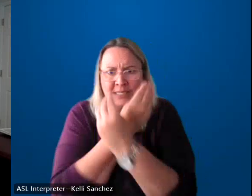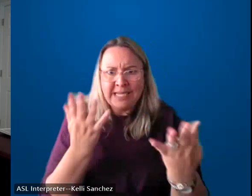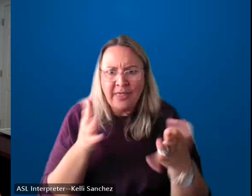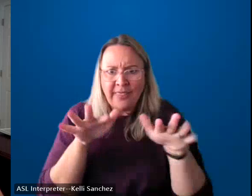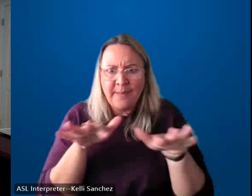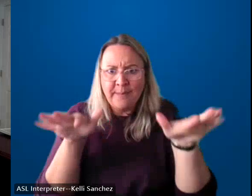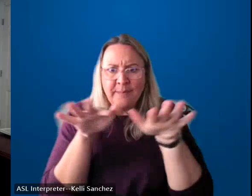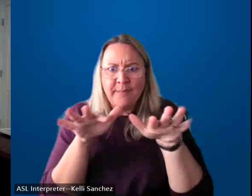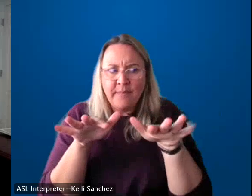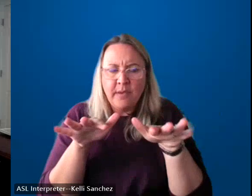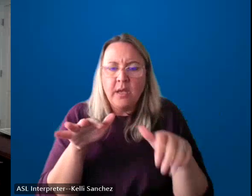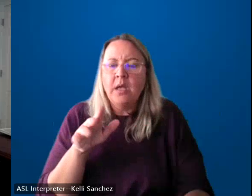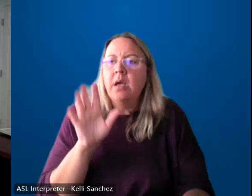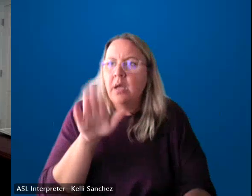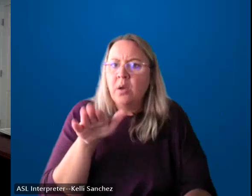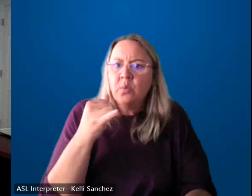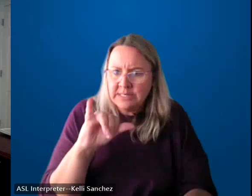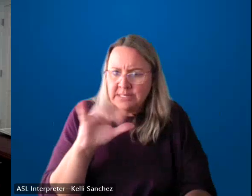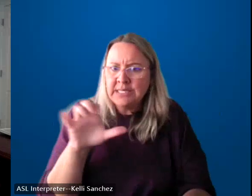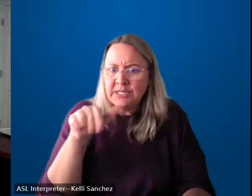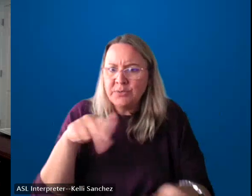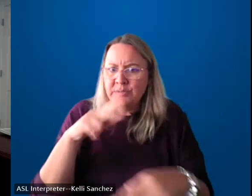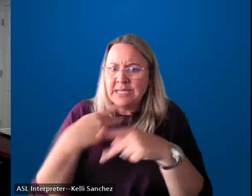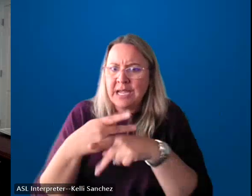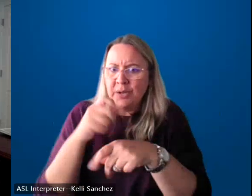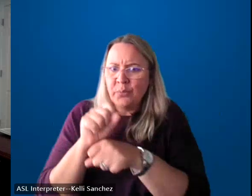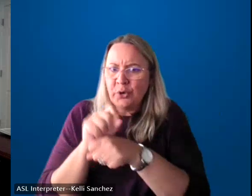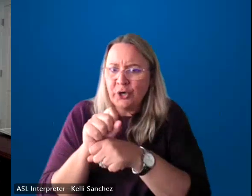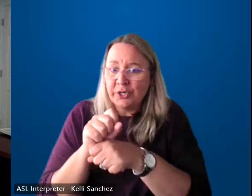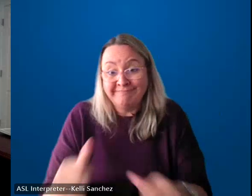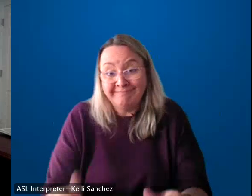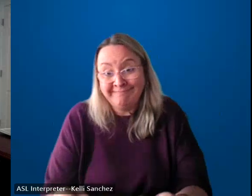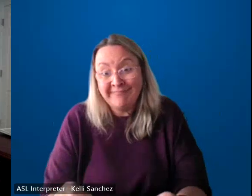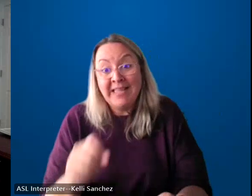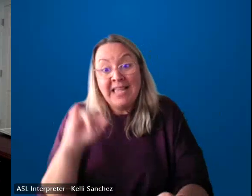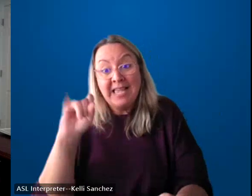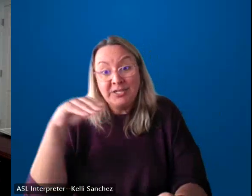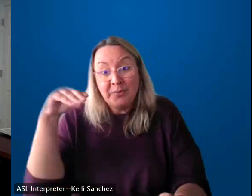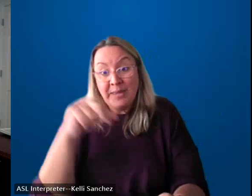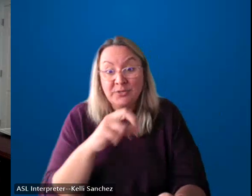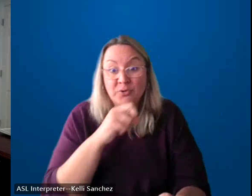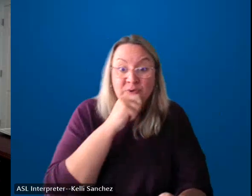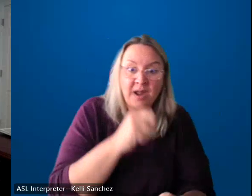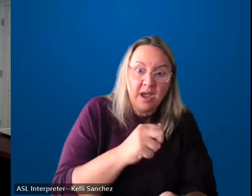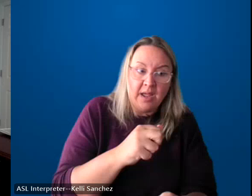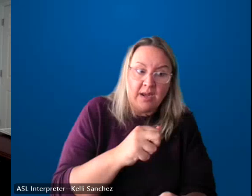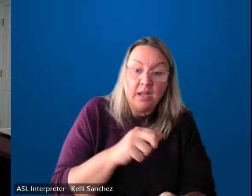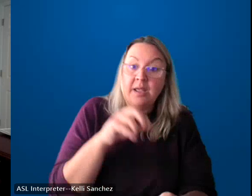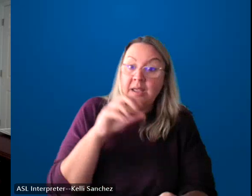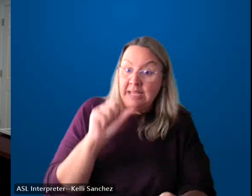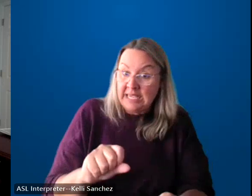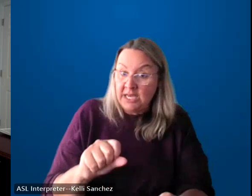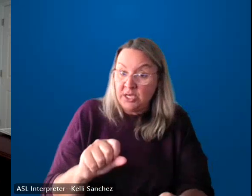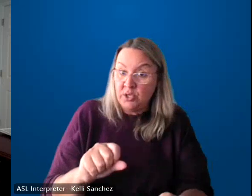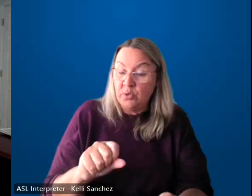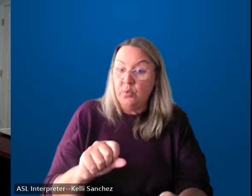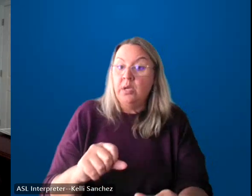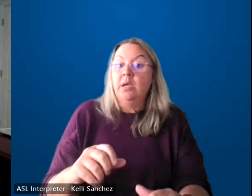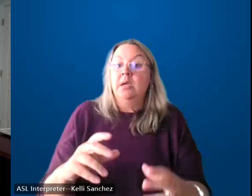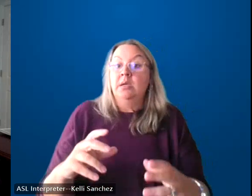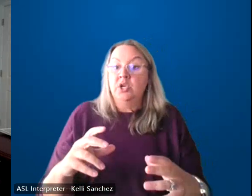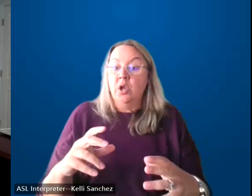clinicians, we still need to do this work, whether or not the insurance pays for it or not? Can you take a loss? Are you